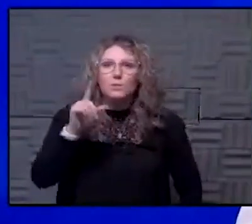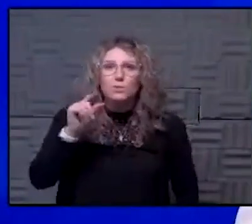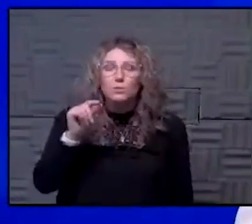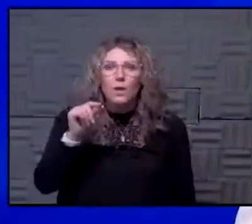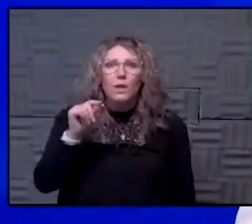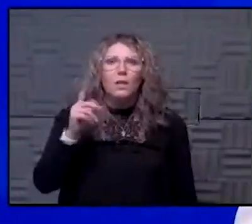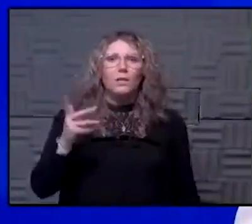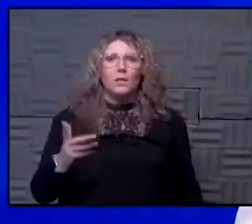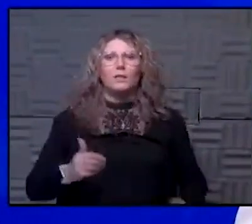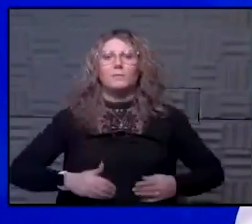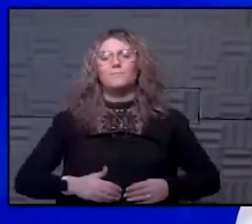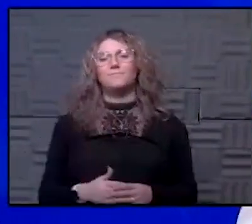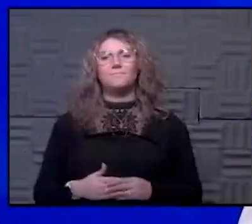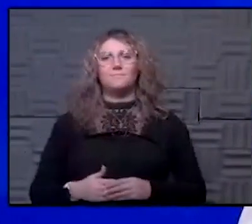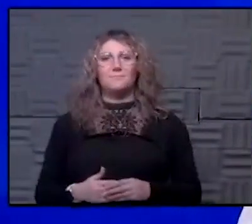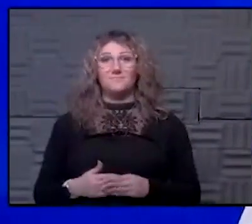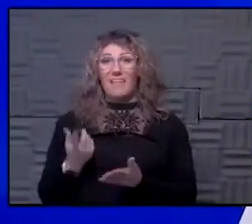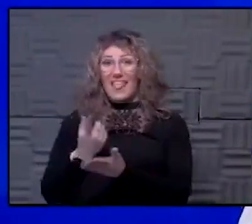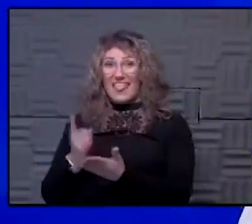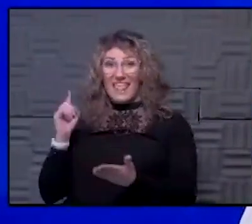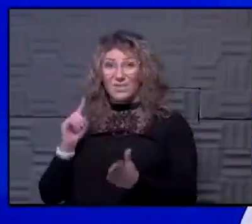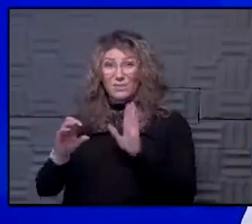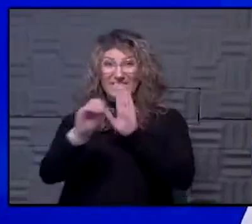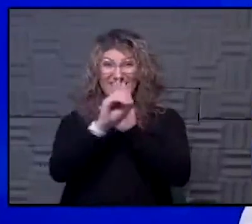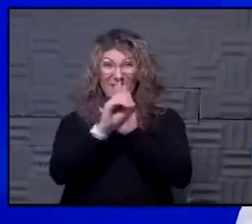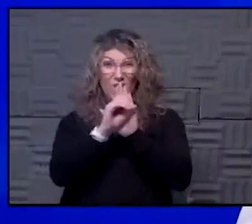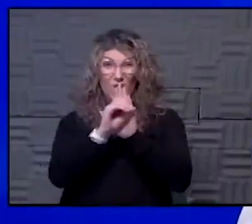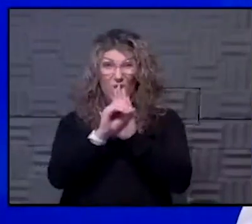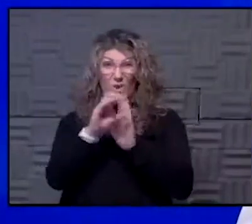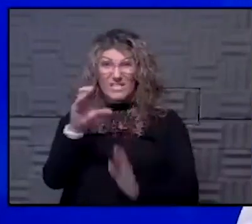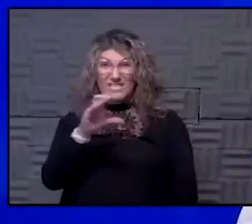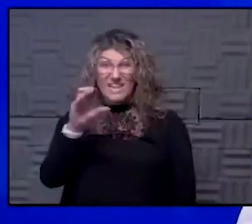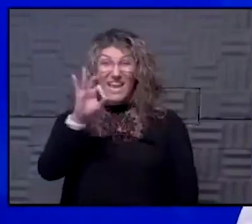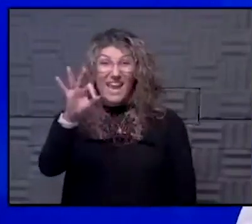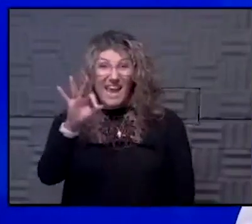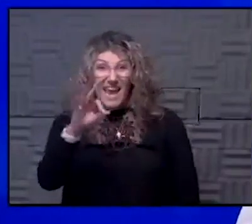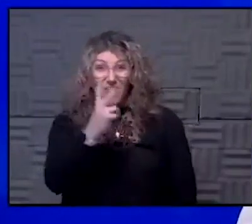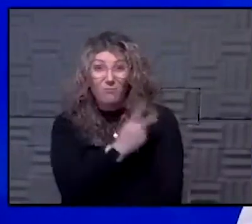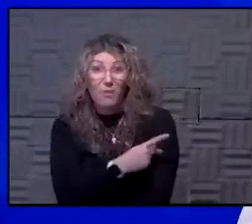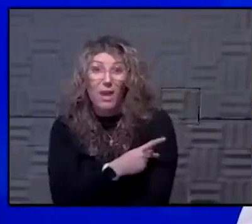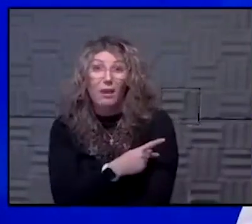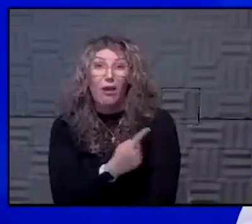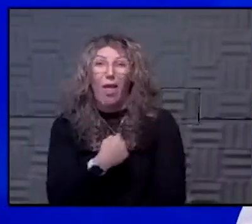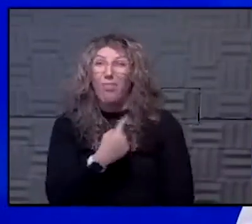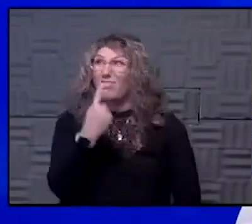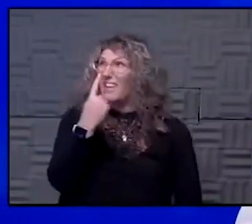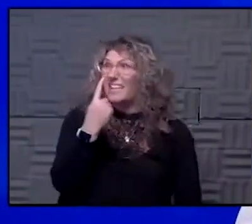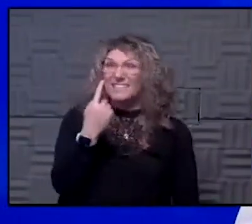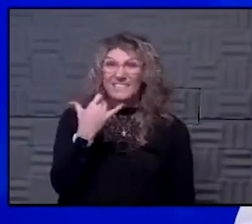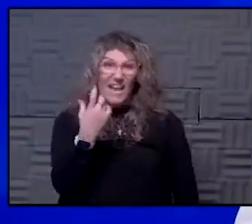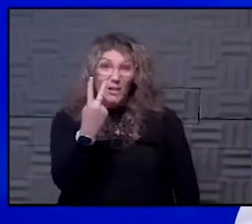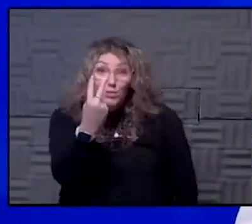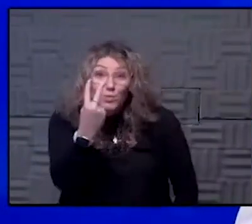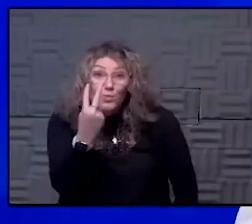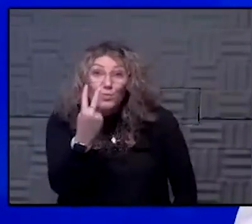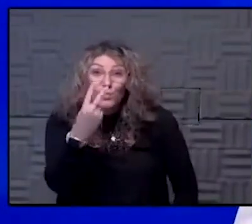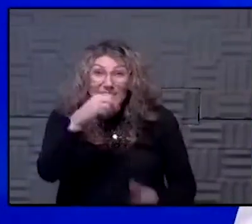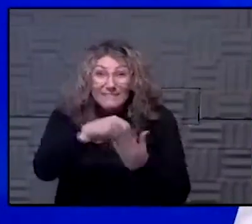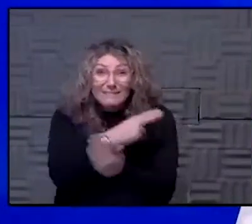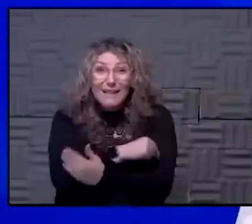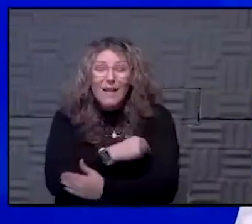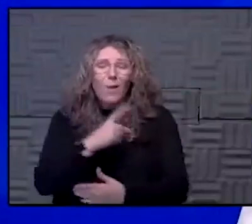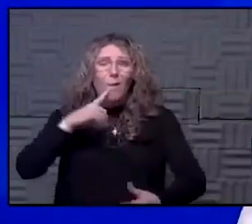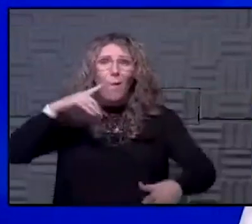20. Last week, there were 0 CF patients in the hospital. Today, I think there's 2. I mean, It's